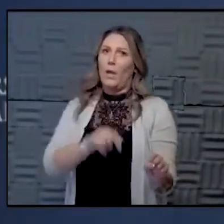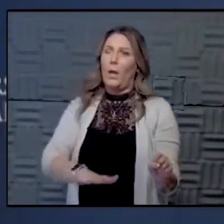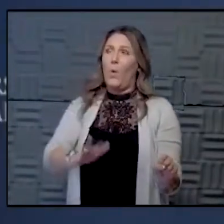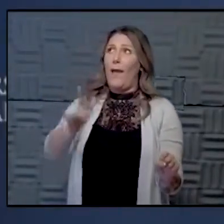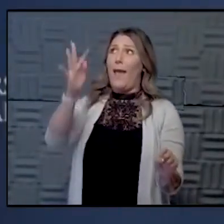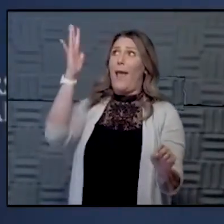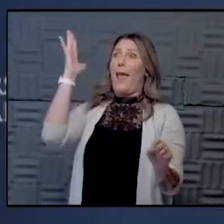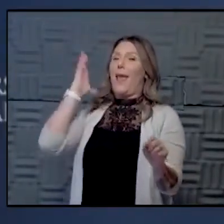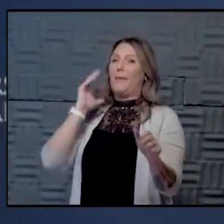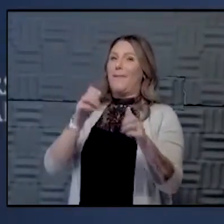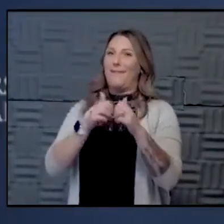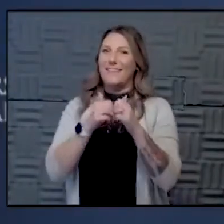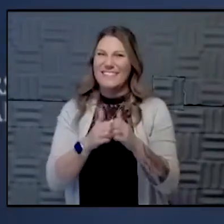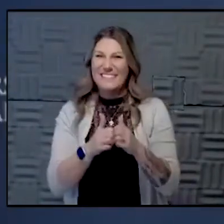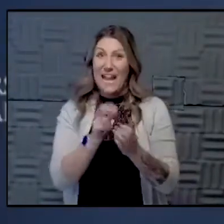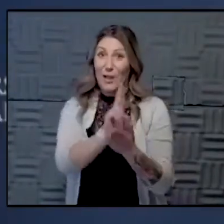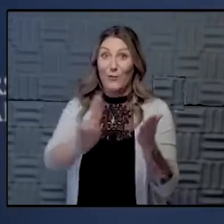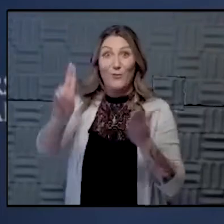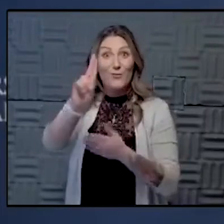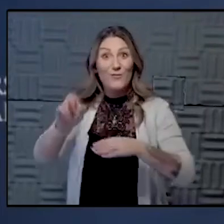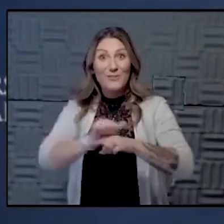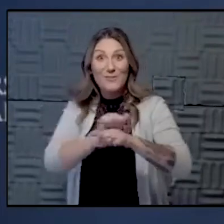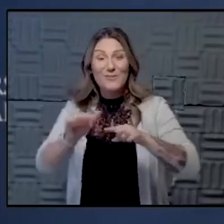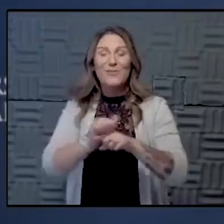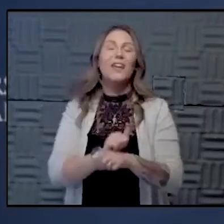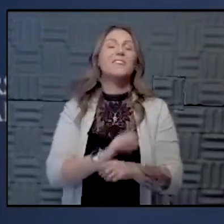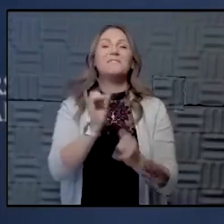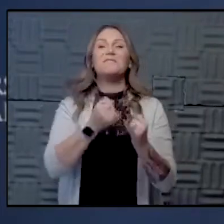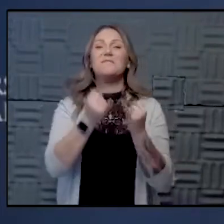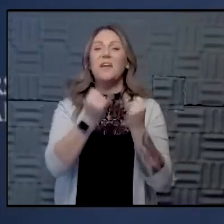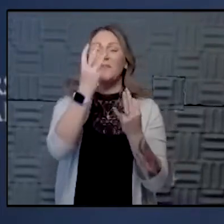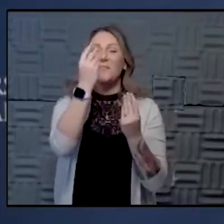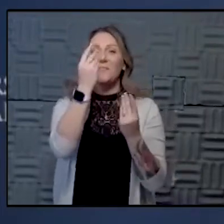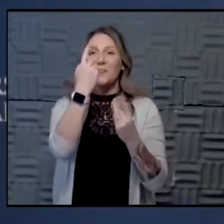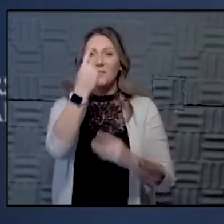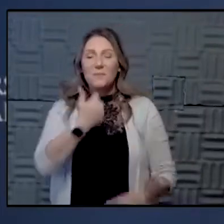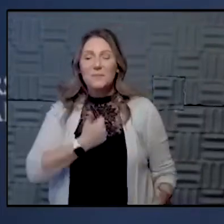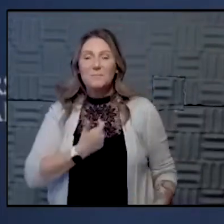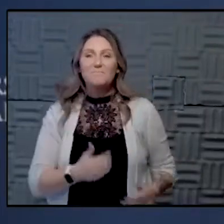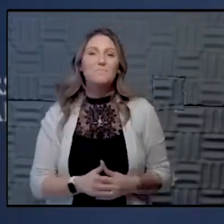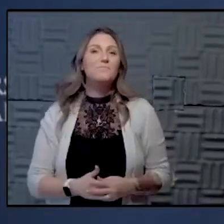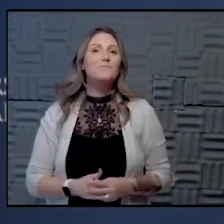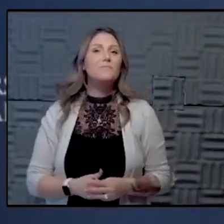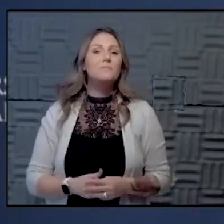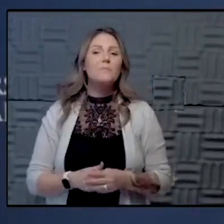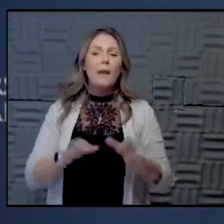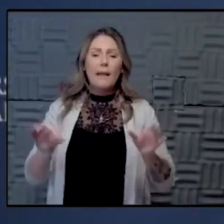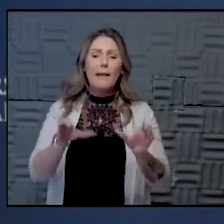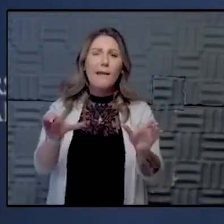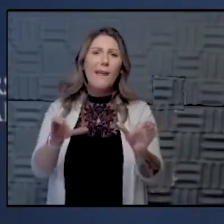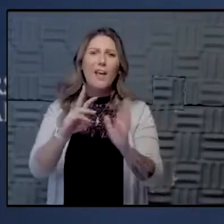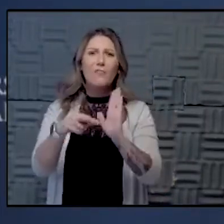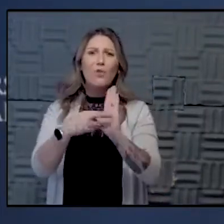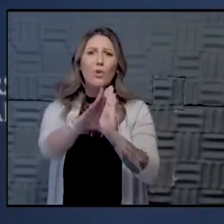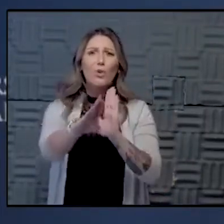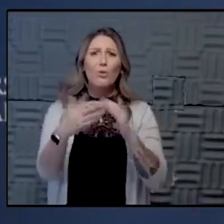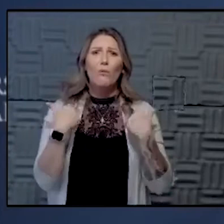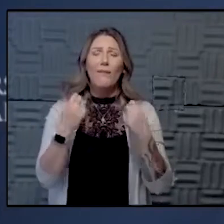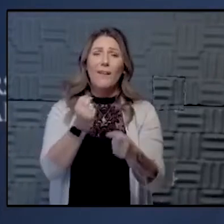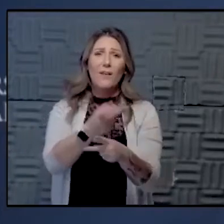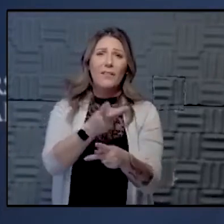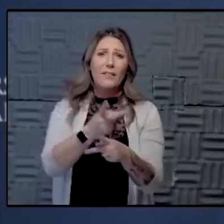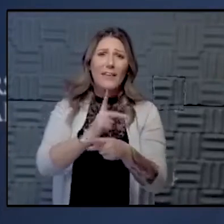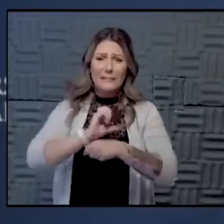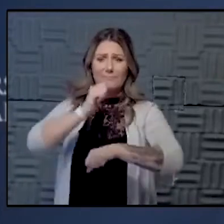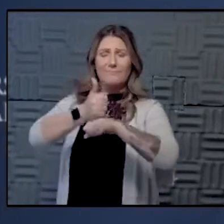we do. in residency training. But yeah, final thoughts for me. Again, just take an active role in your health care.